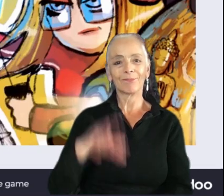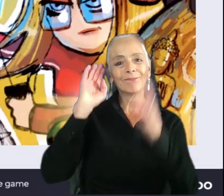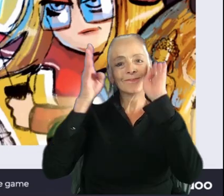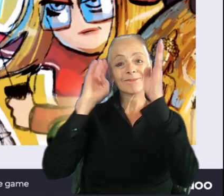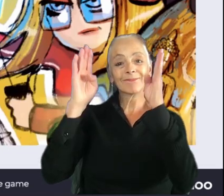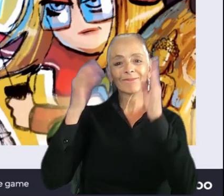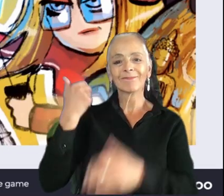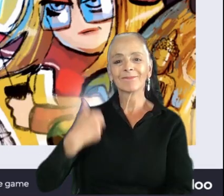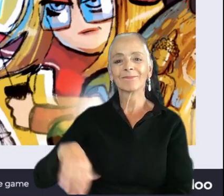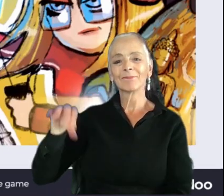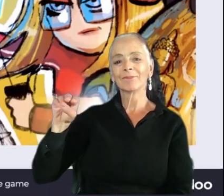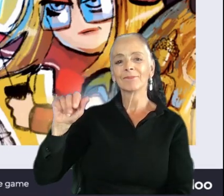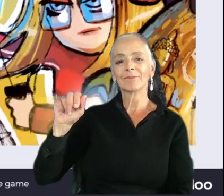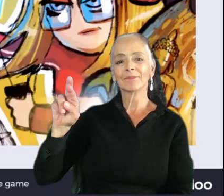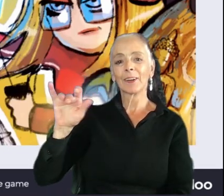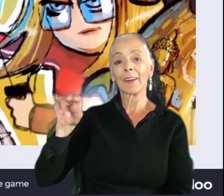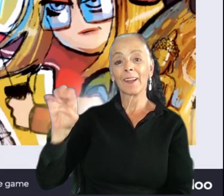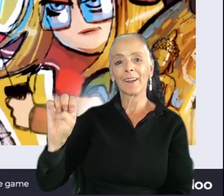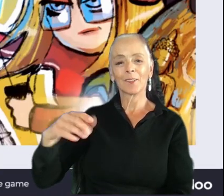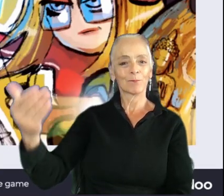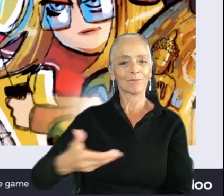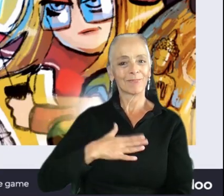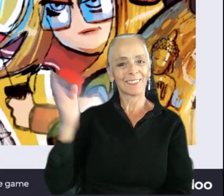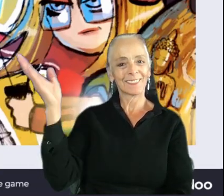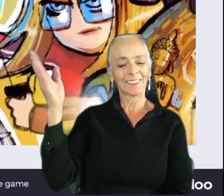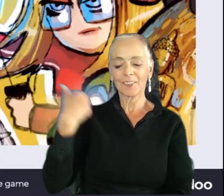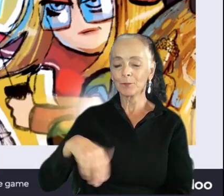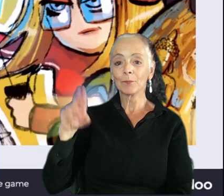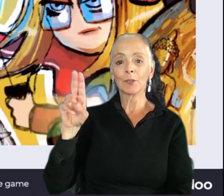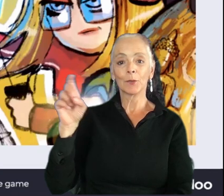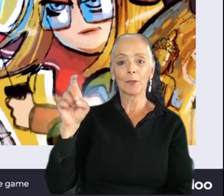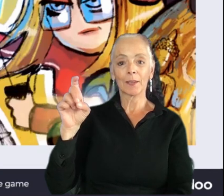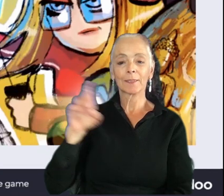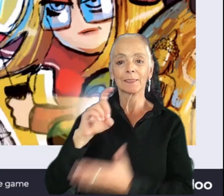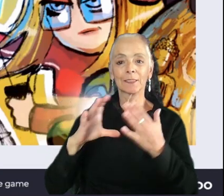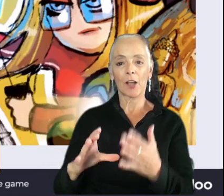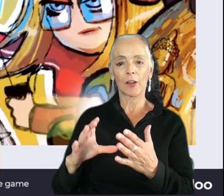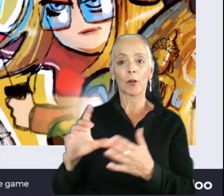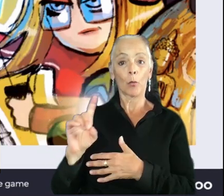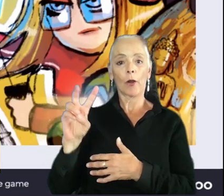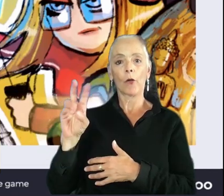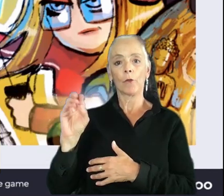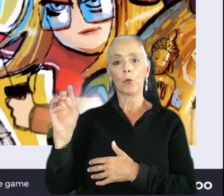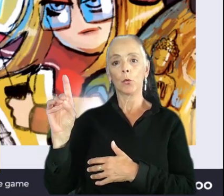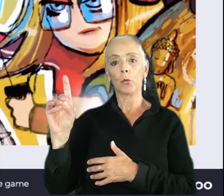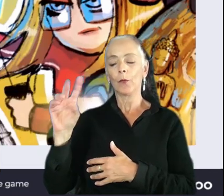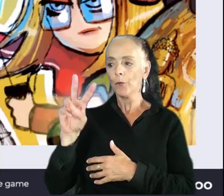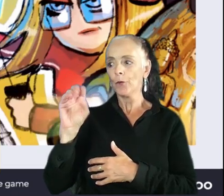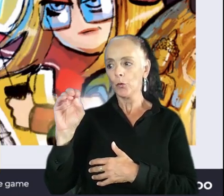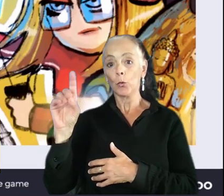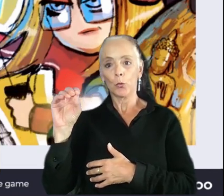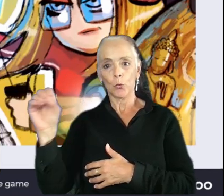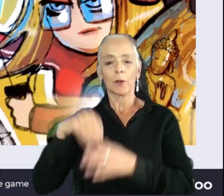Hi everyone, my name is Marianne, welcome to my talk. I am UX designer at Voodoo in the casual team of Berlin, and I have now been